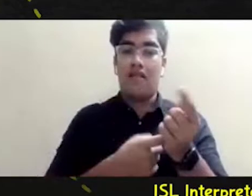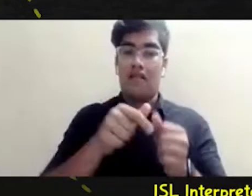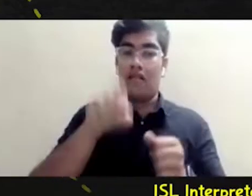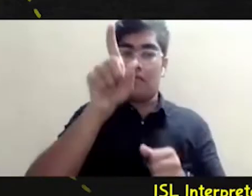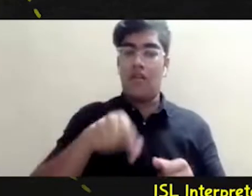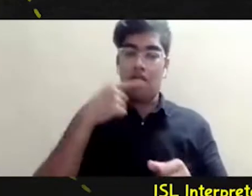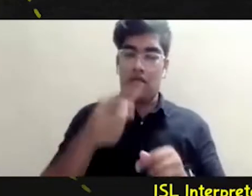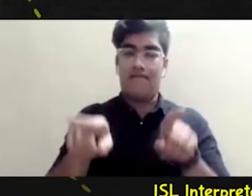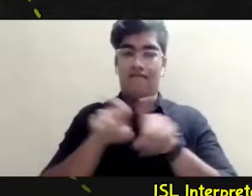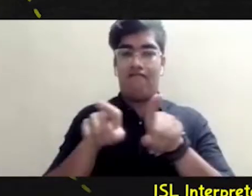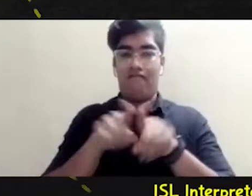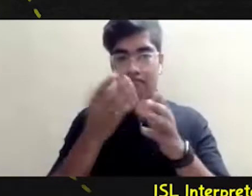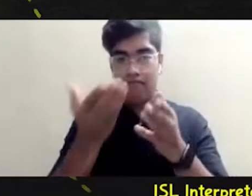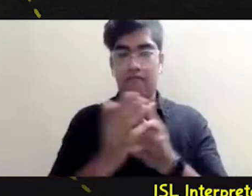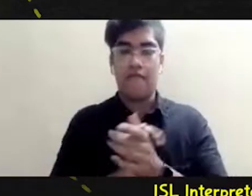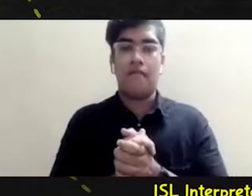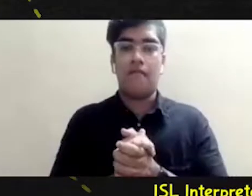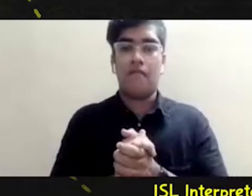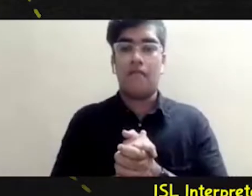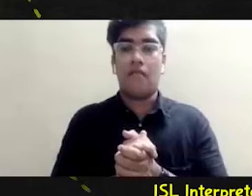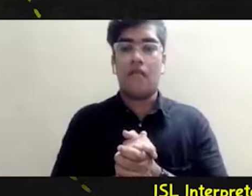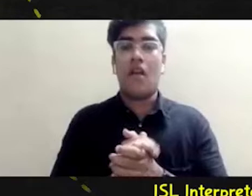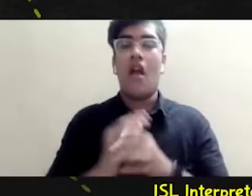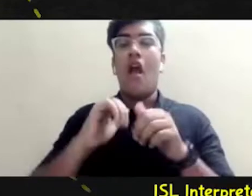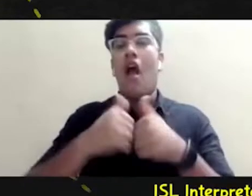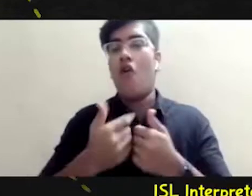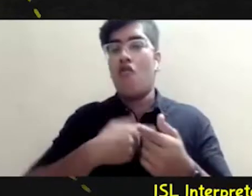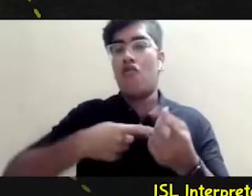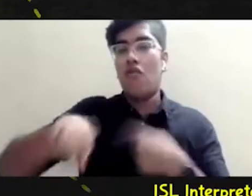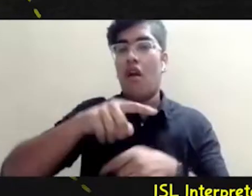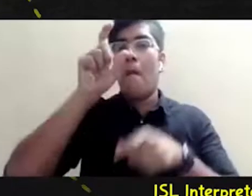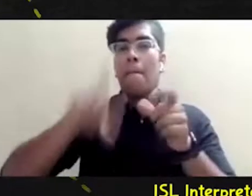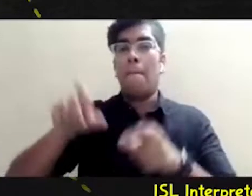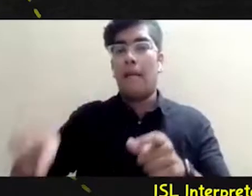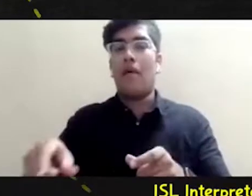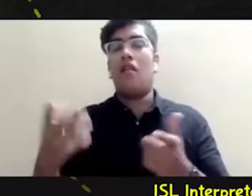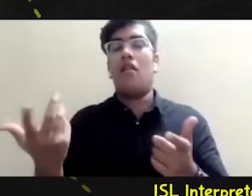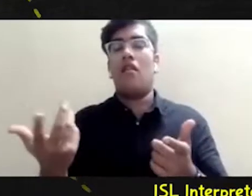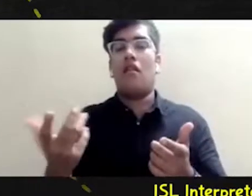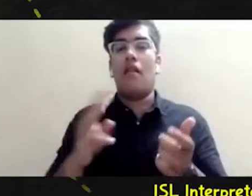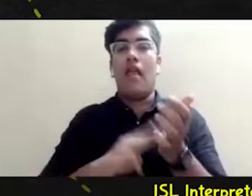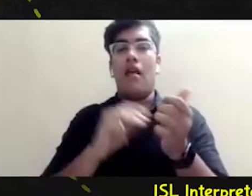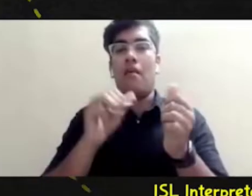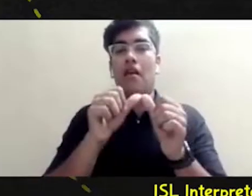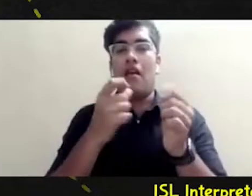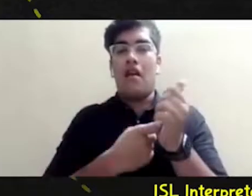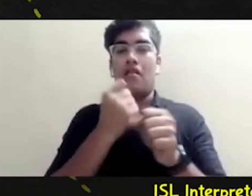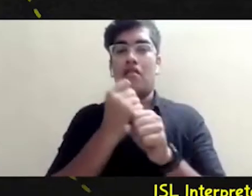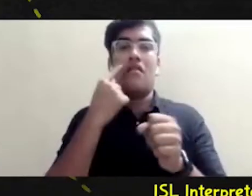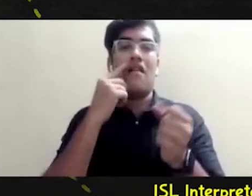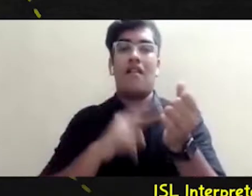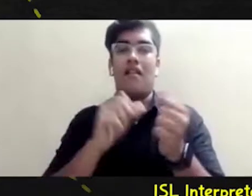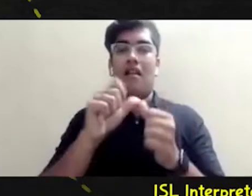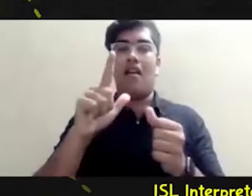right? And how do we, especially as people from marginalized backgrounds, turn the camera around and say, how do we study those